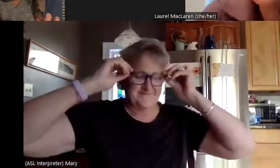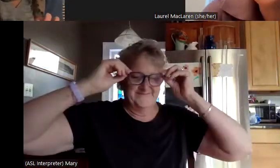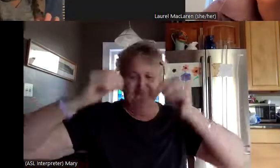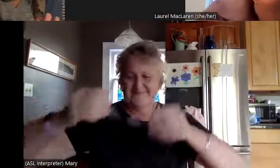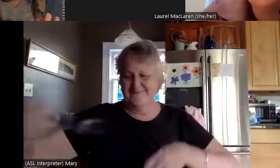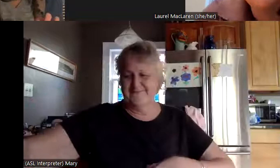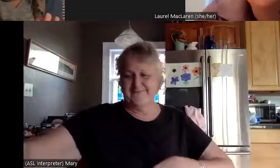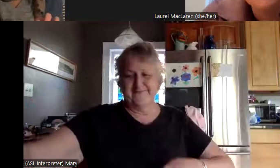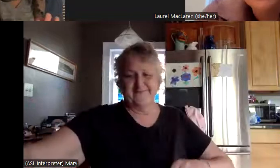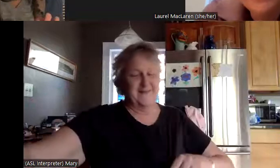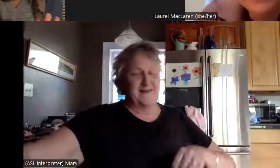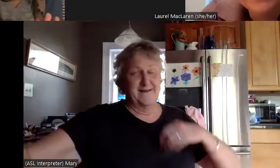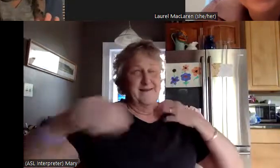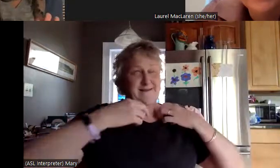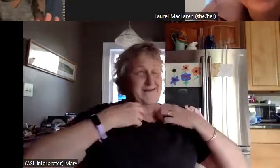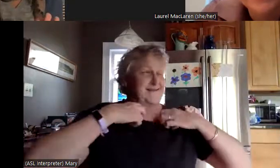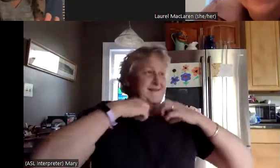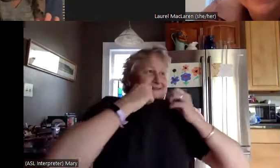It's just a comedy of errors.